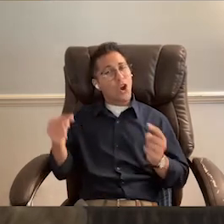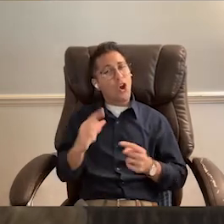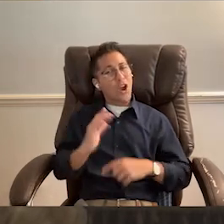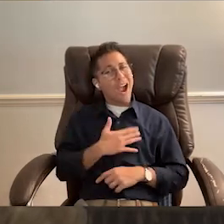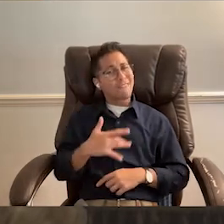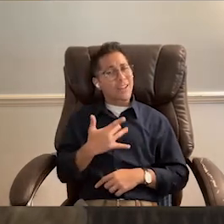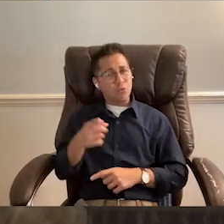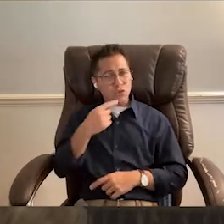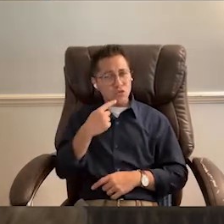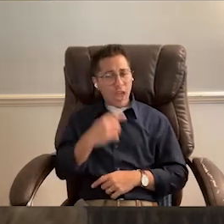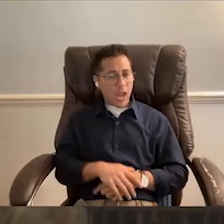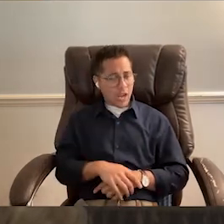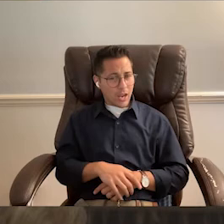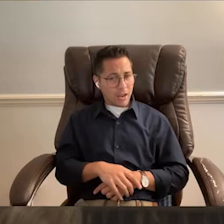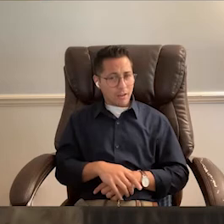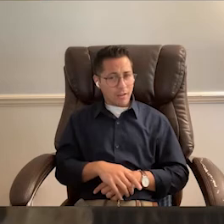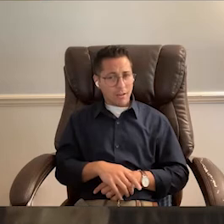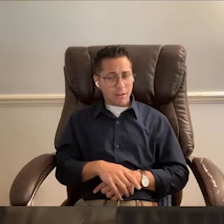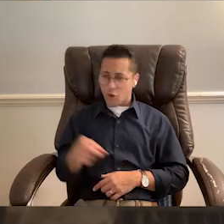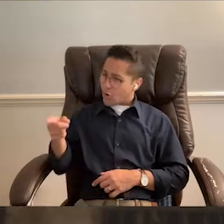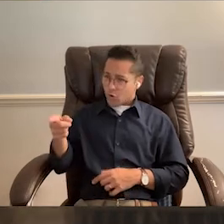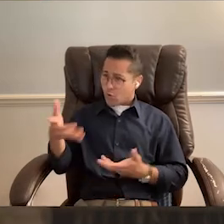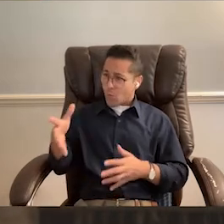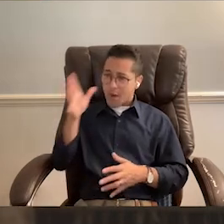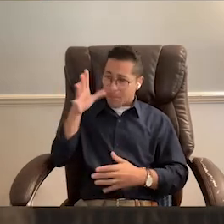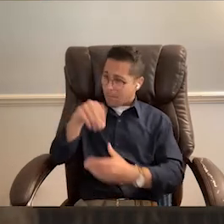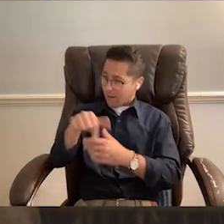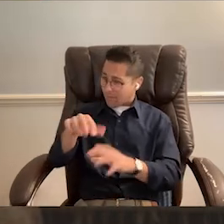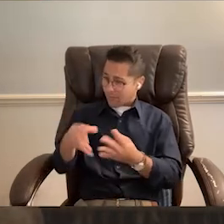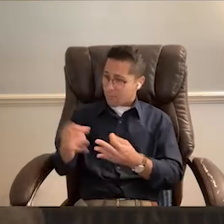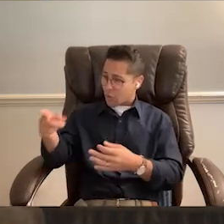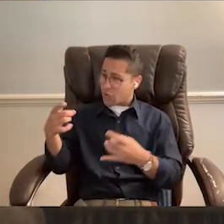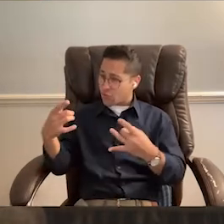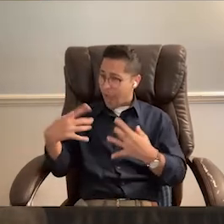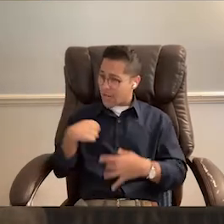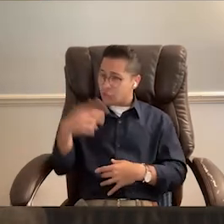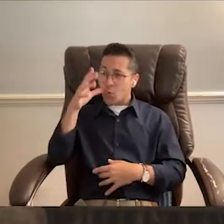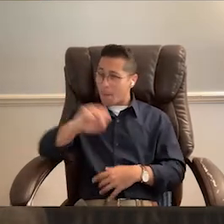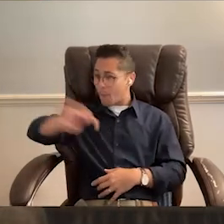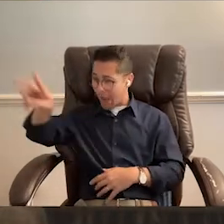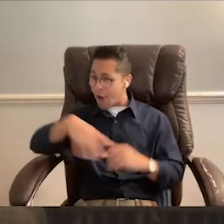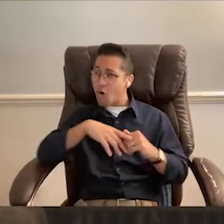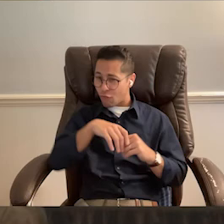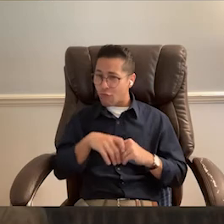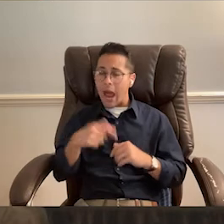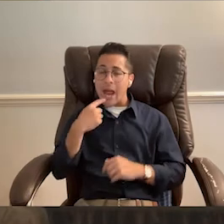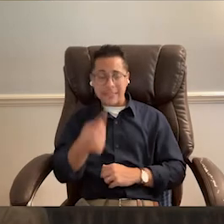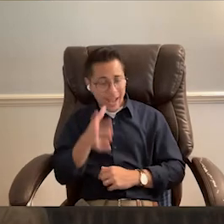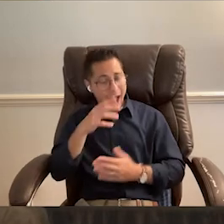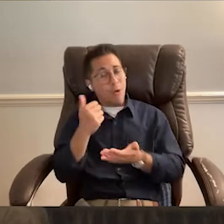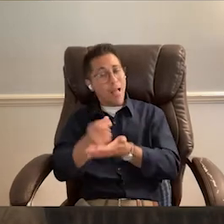you at home? Yeah. Okay, but you do, when you want to hurt our feeling, what do you say? You don't want to be in this